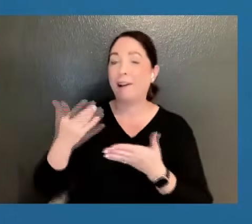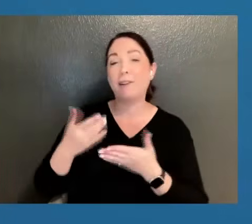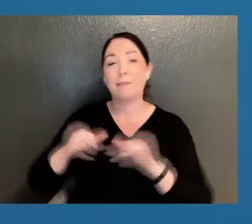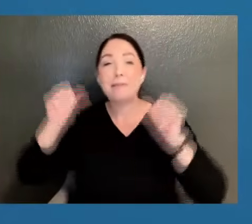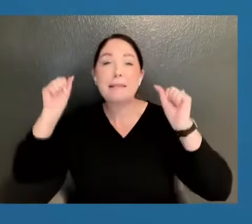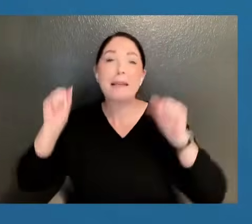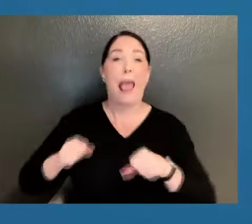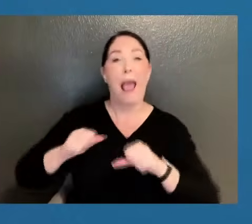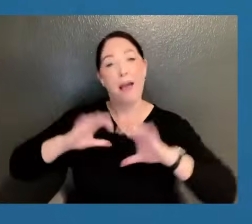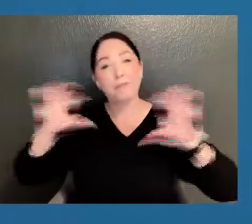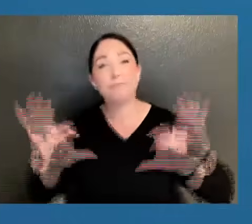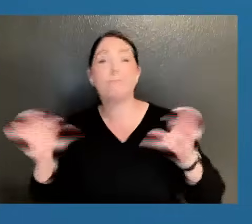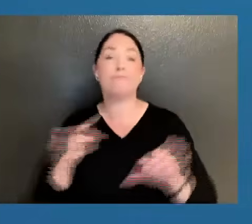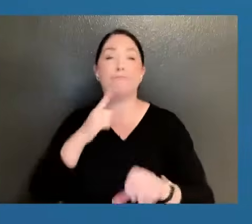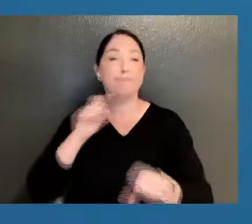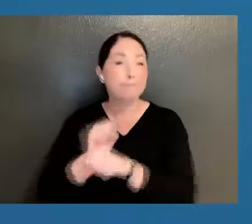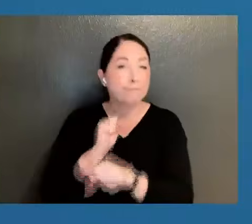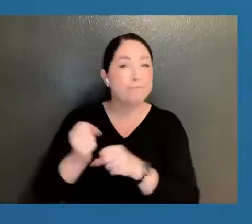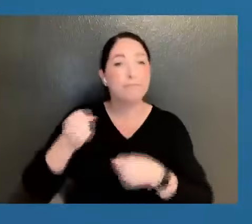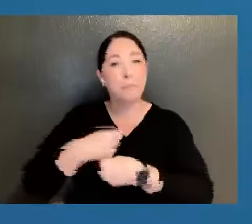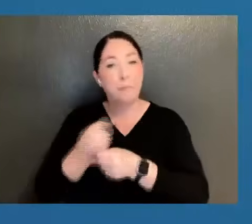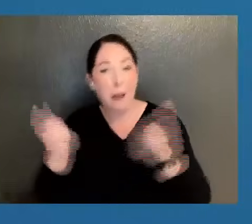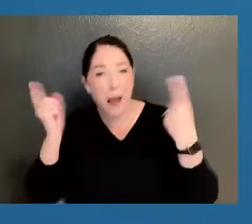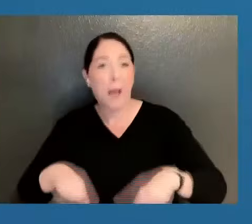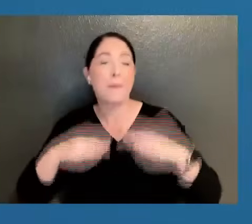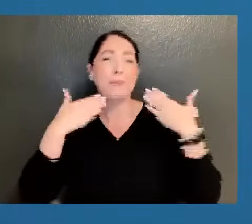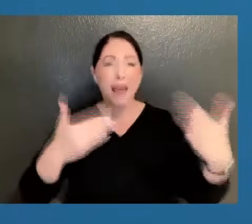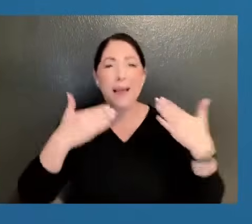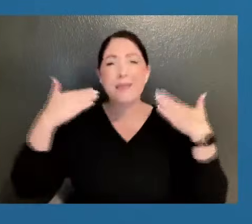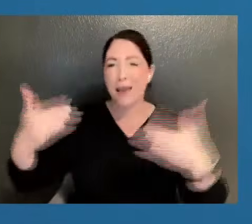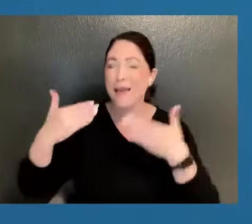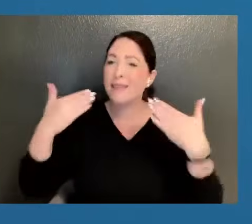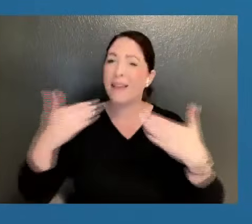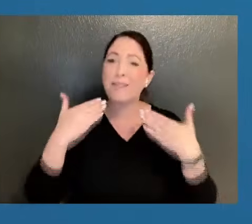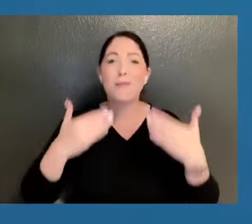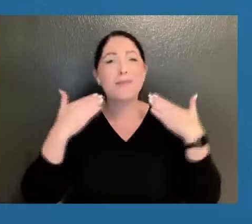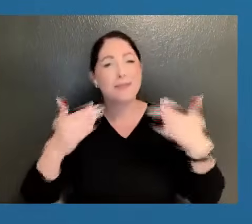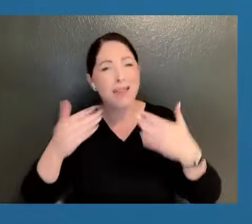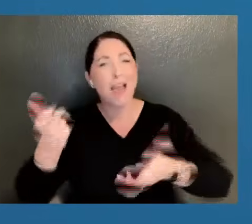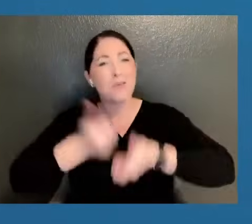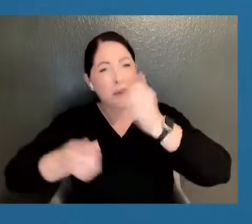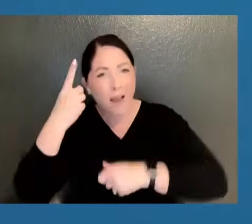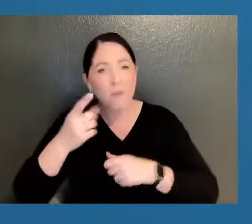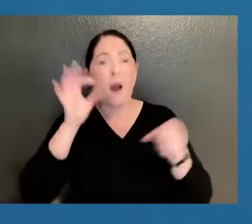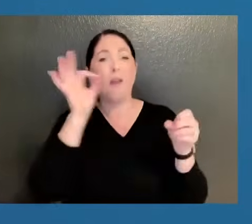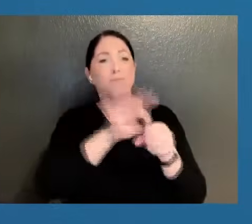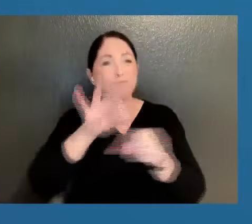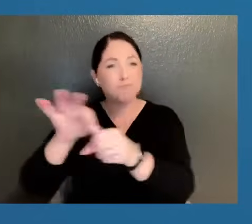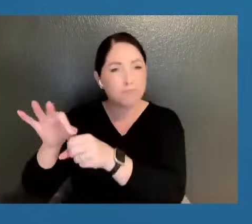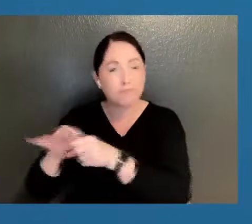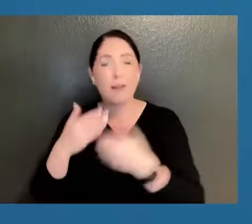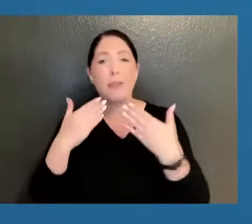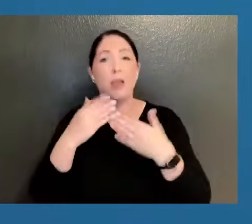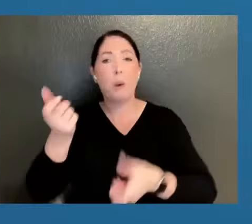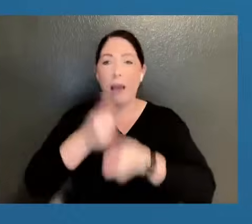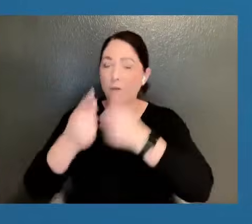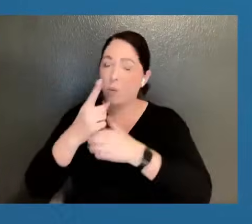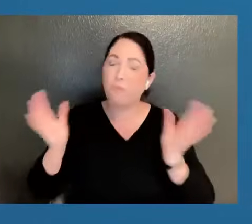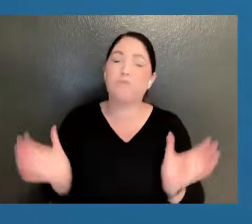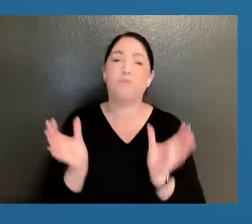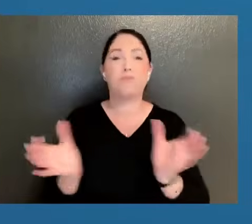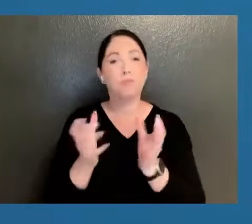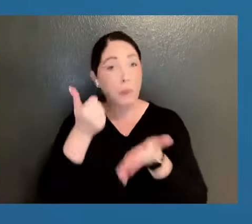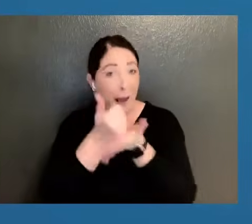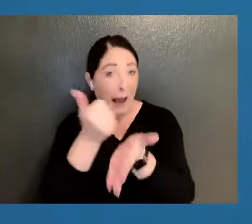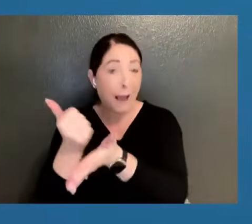don't take no for an answer. Thank you, everybody. Thank you. Thanks to all the advocates, elected officials, and those who got us to the finish line here.